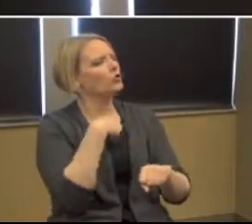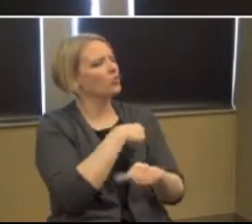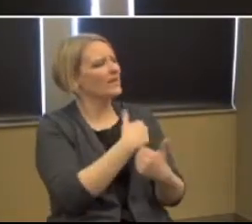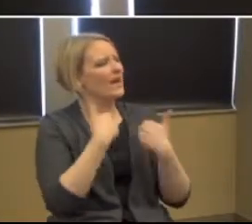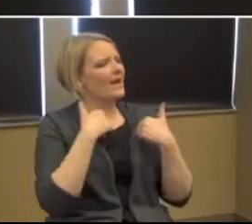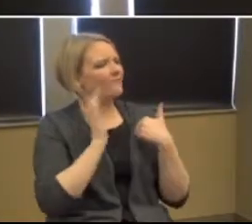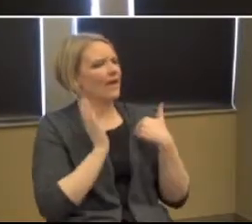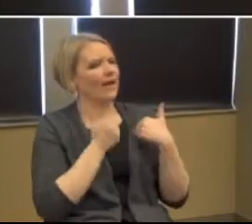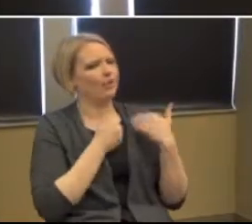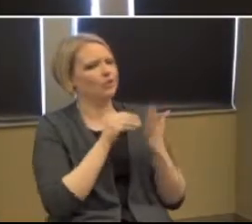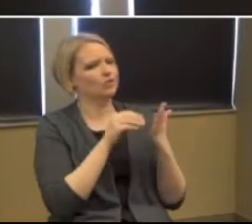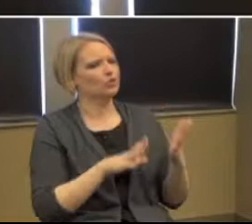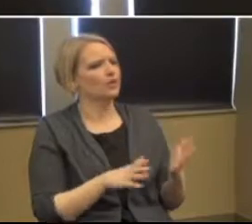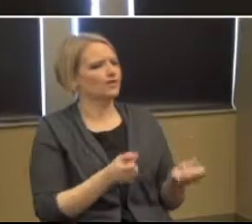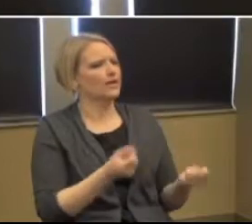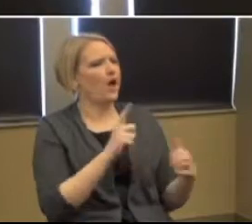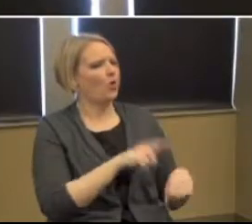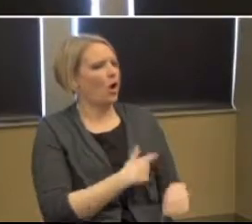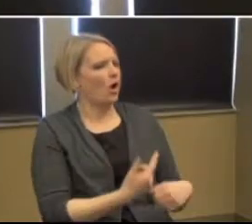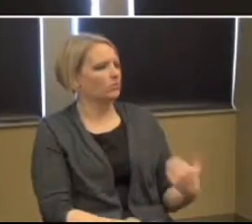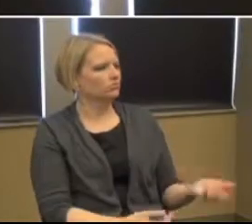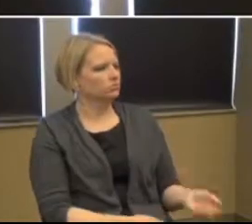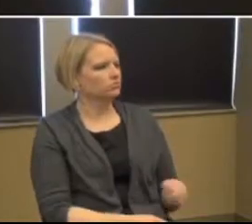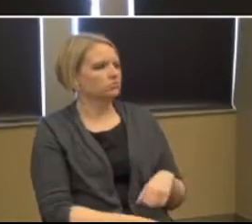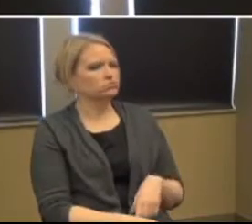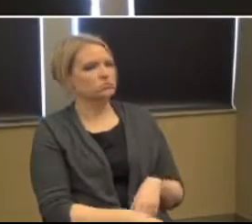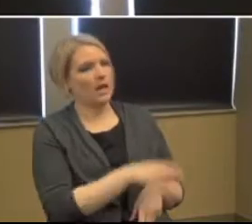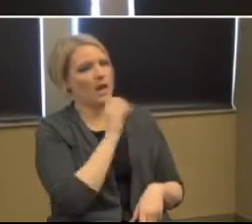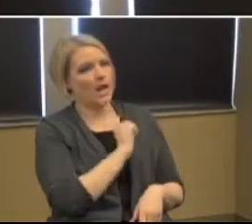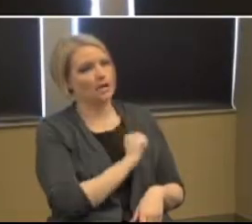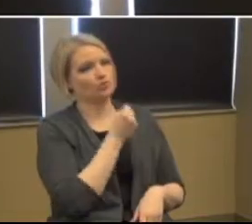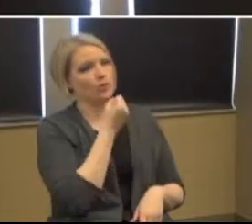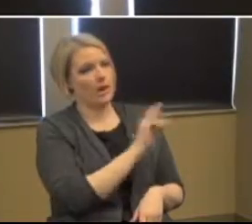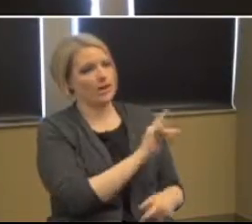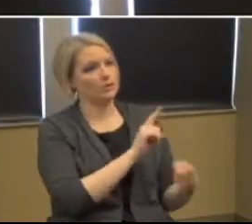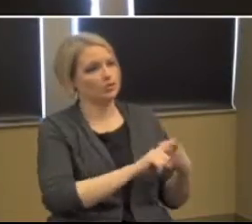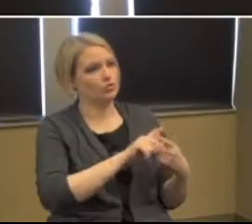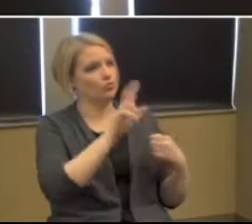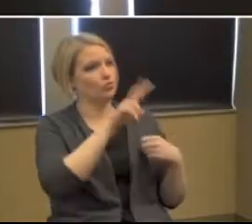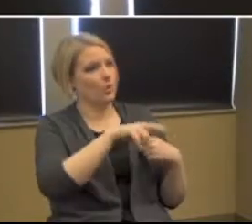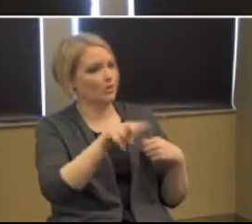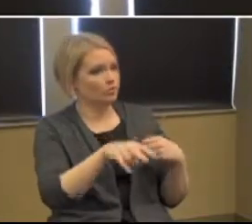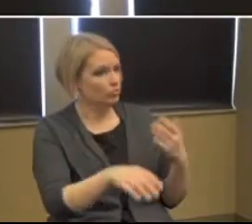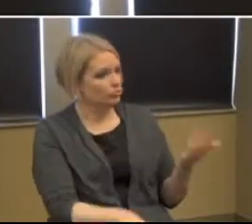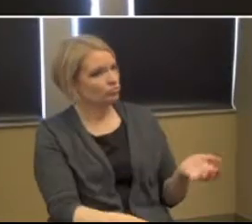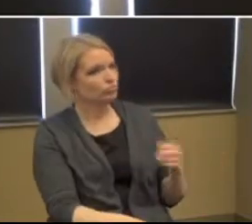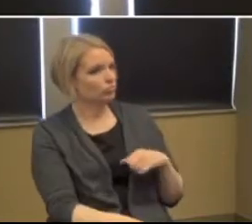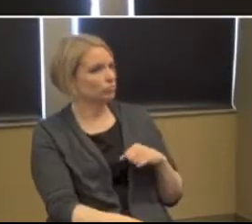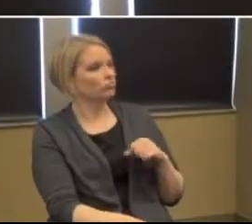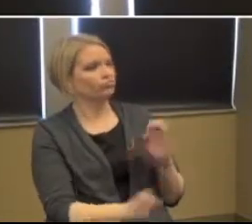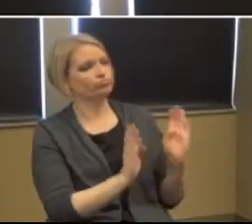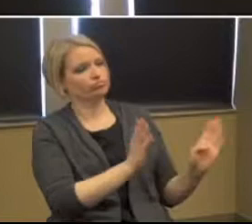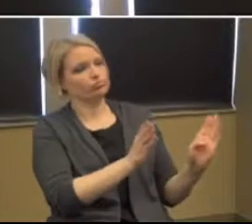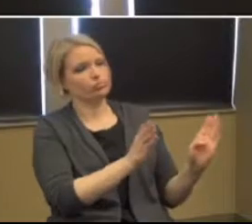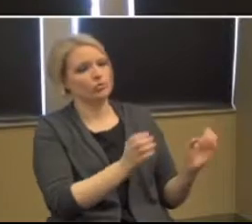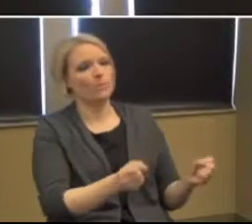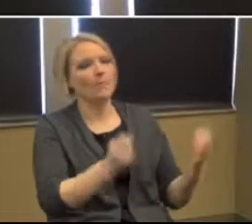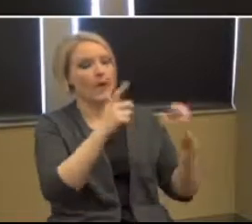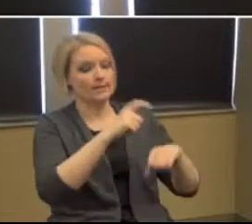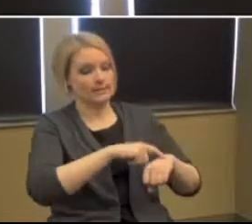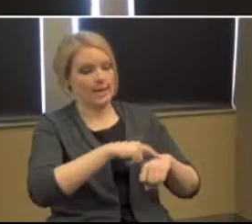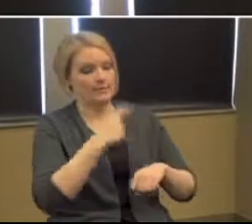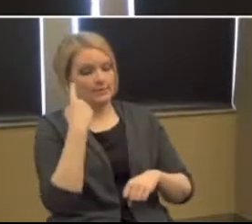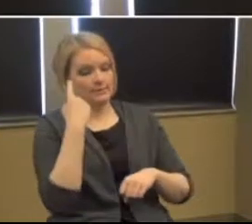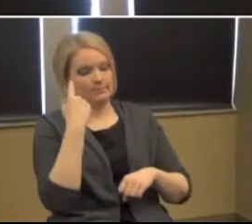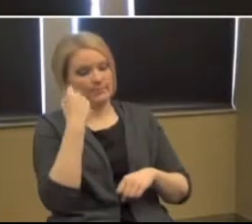for? Anywhere between the ages of 18 and 22. And so oftentimes, if we